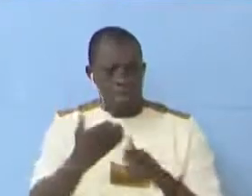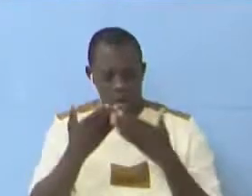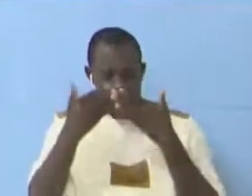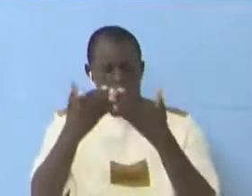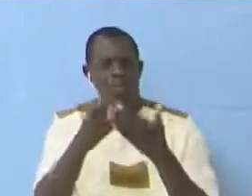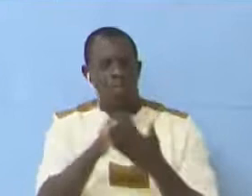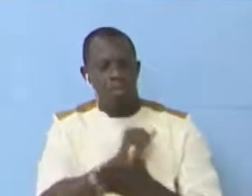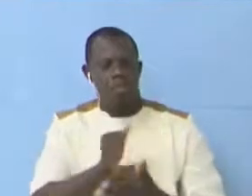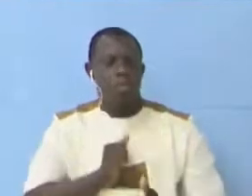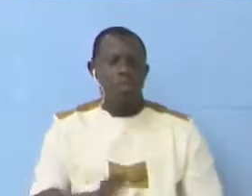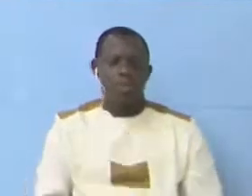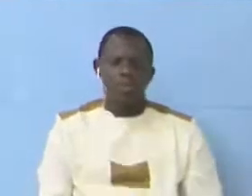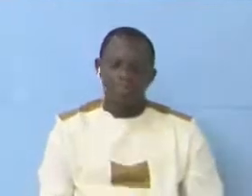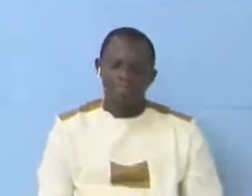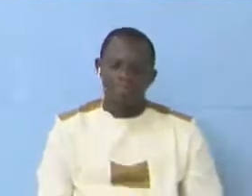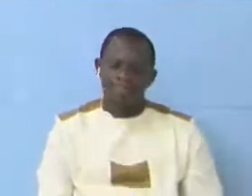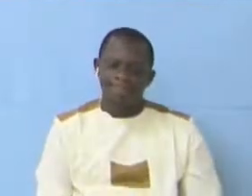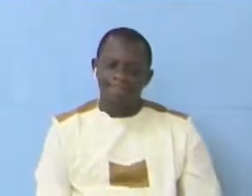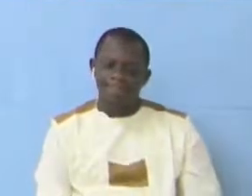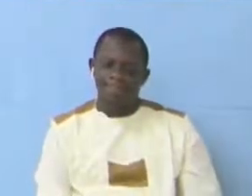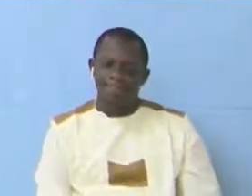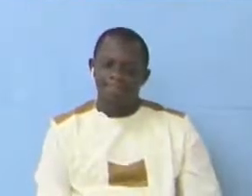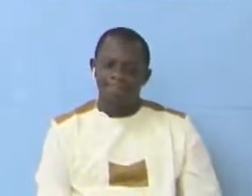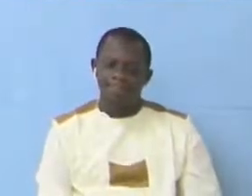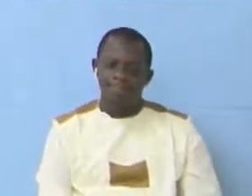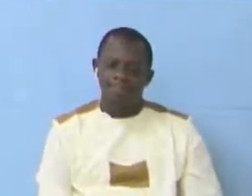office ba jamono boobu.